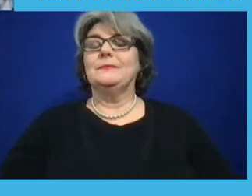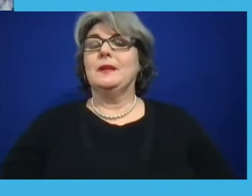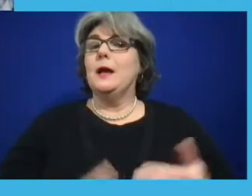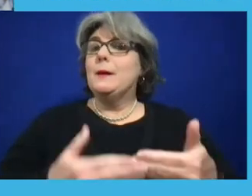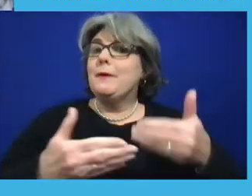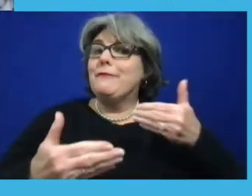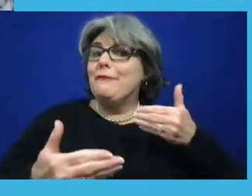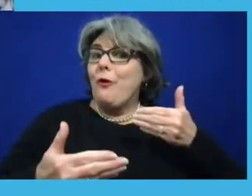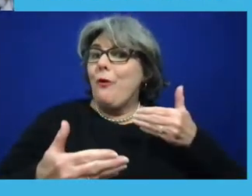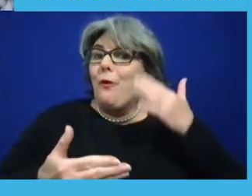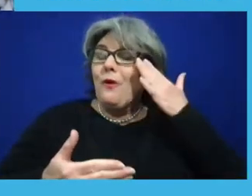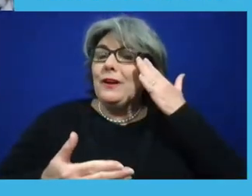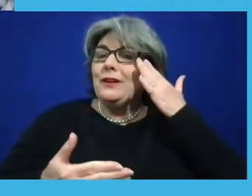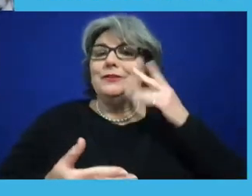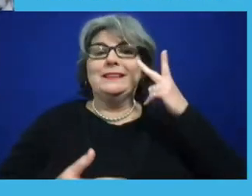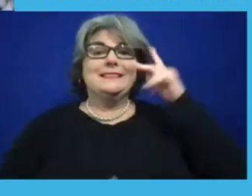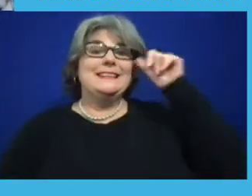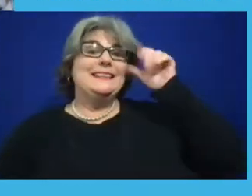again.